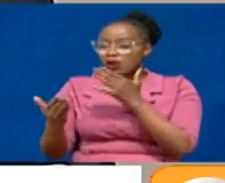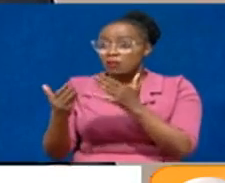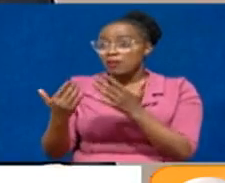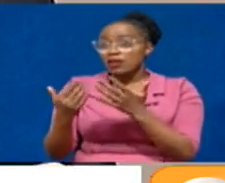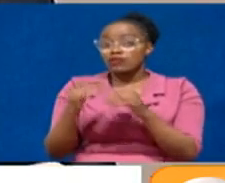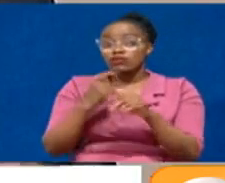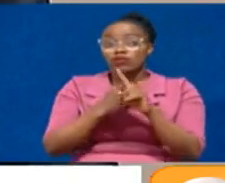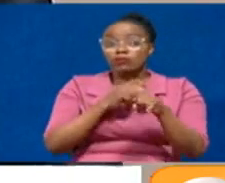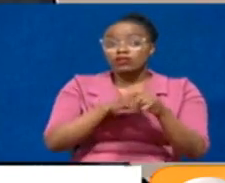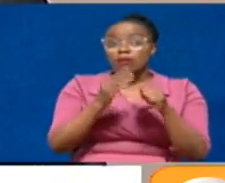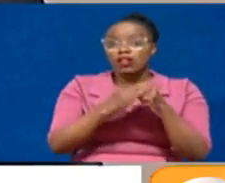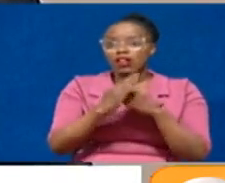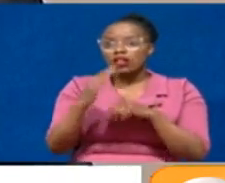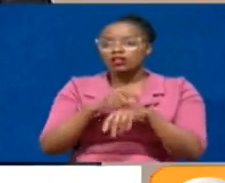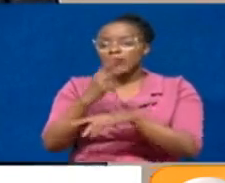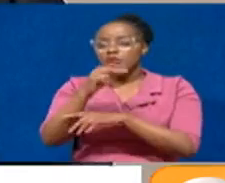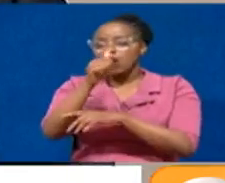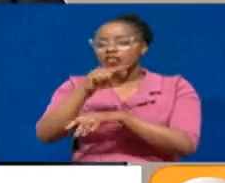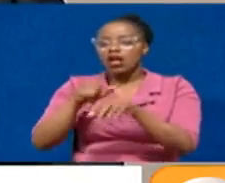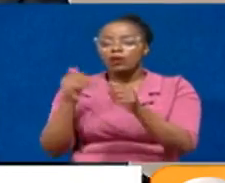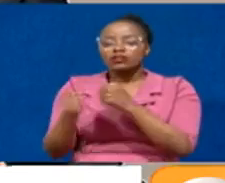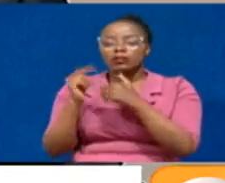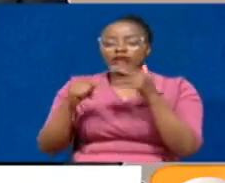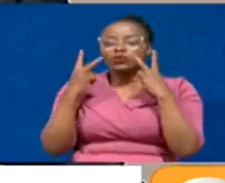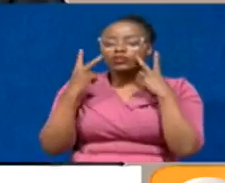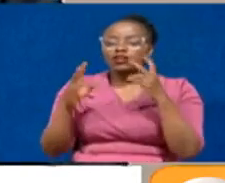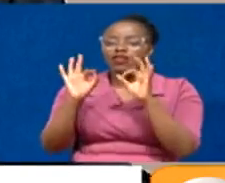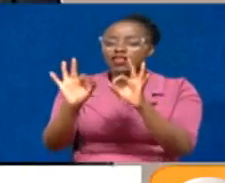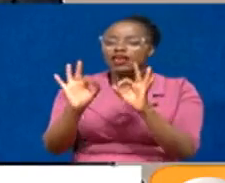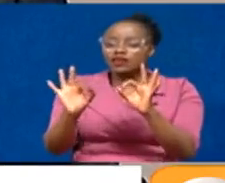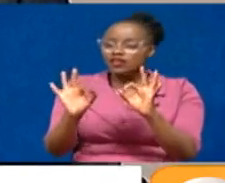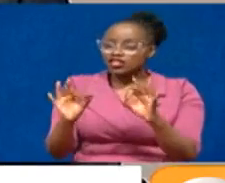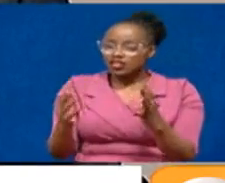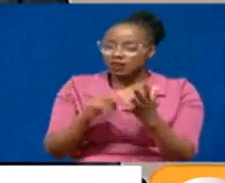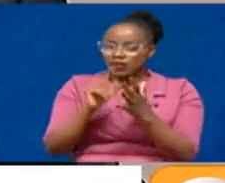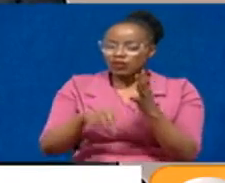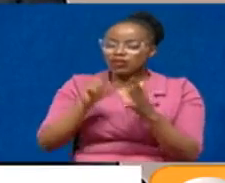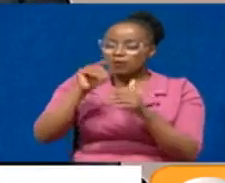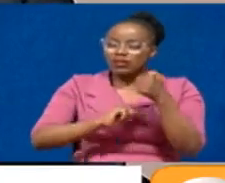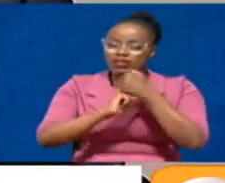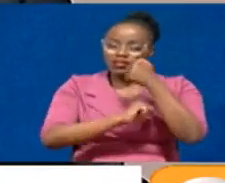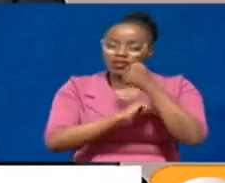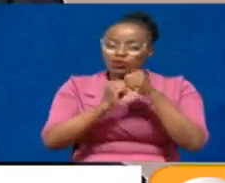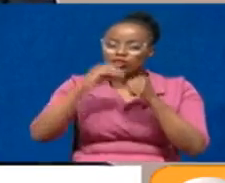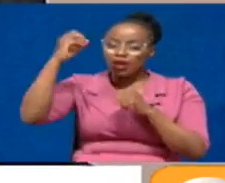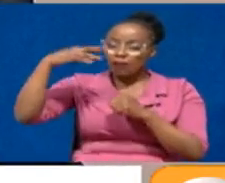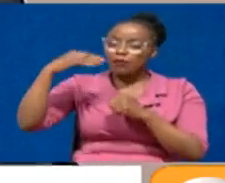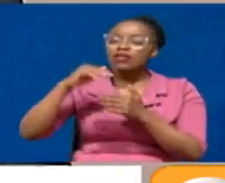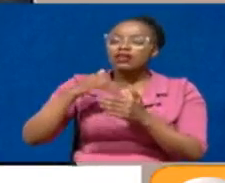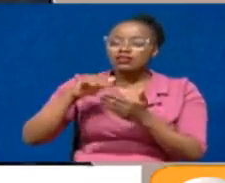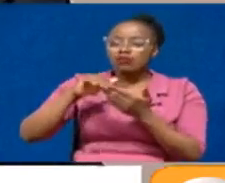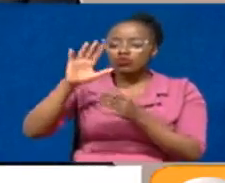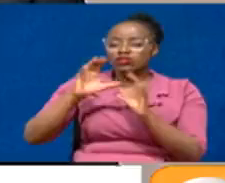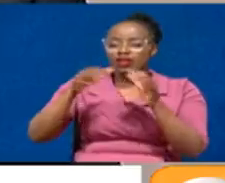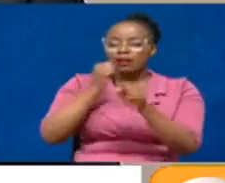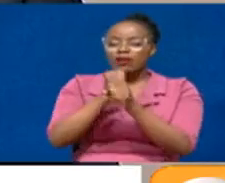midday or 2, what happened to the other hours? So you can see the efficiency. You have to supplement with electricity. And that's what most of the